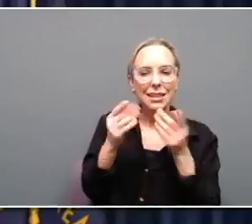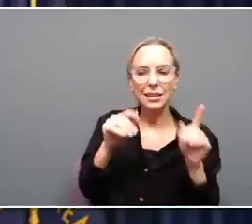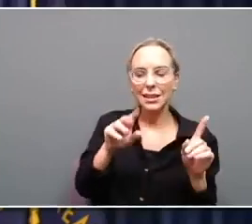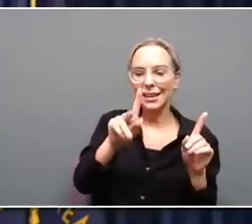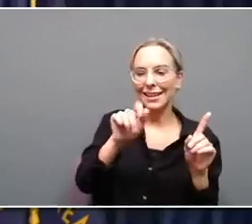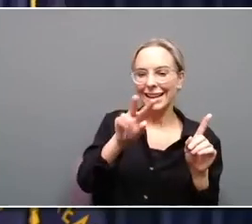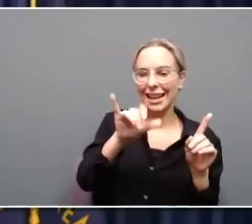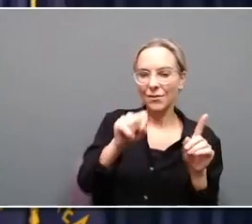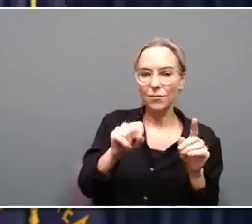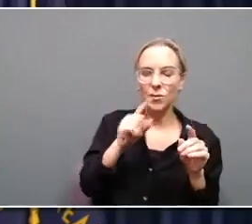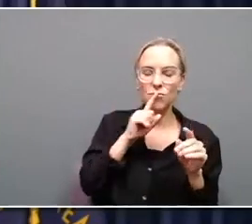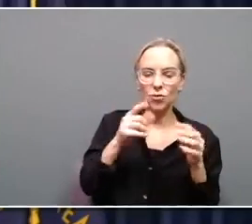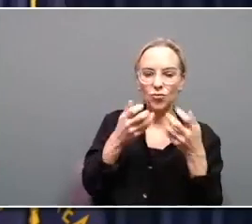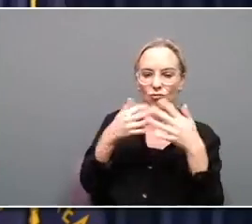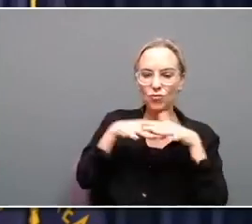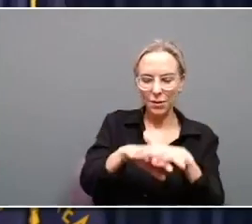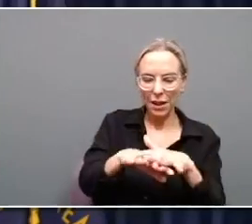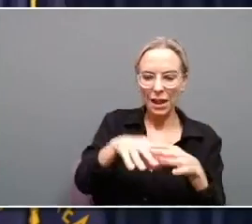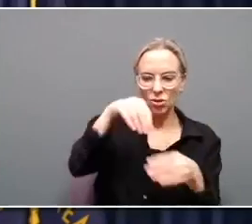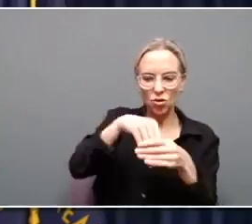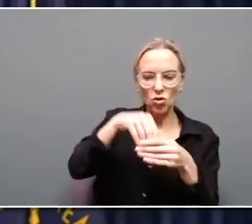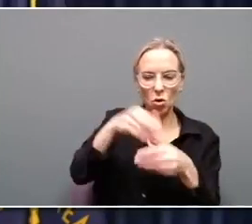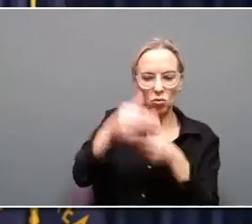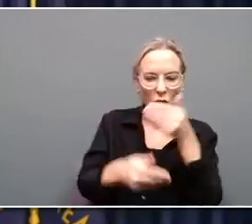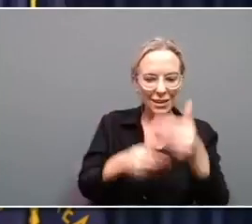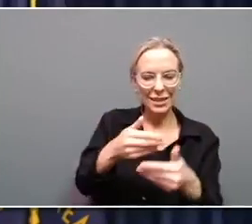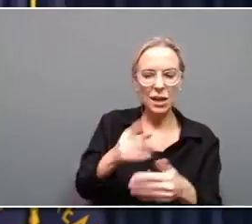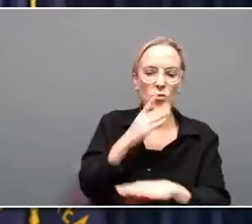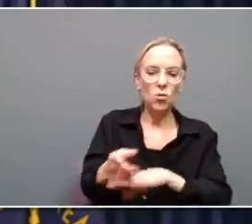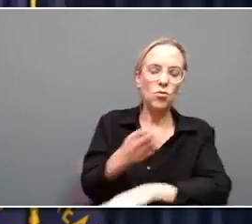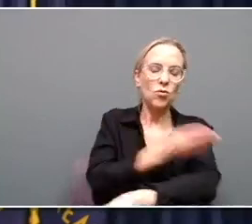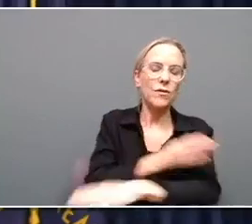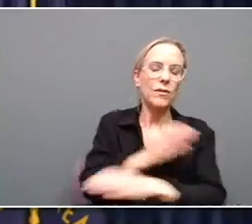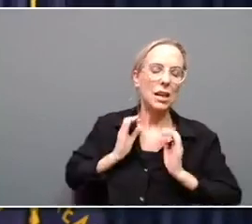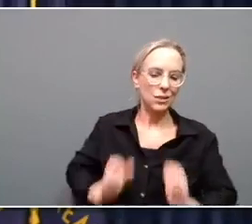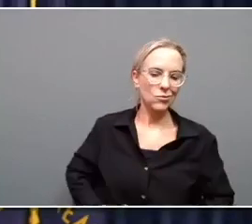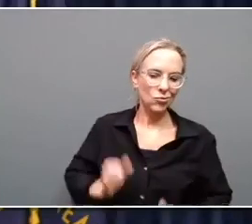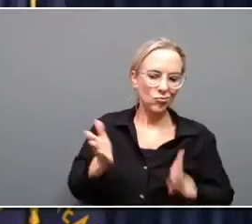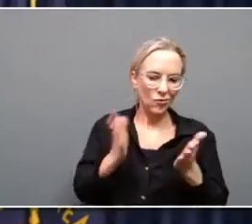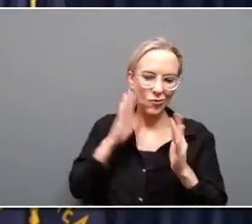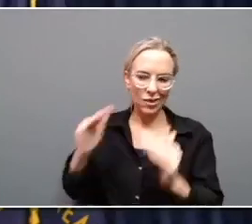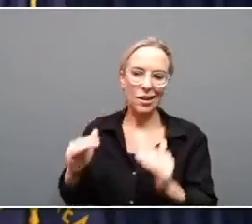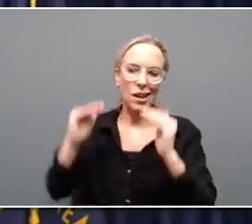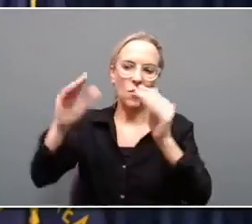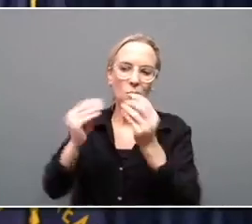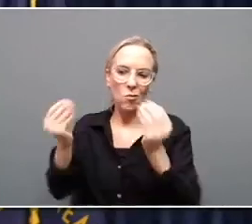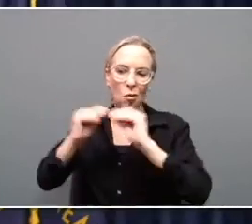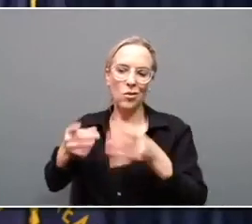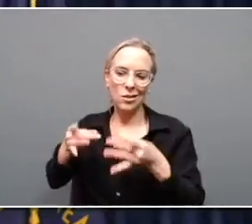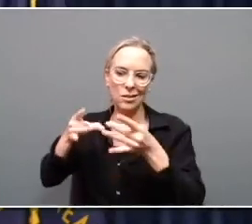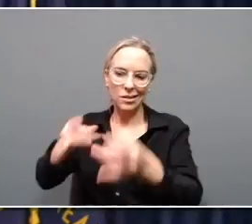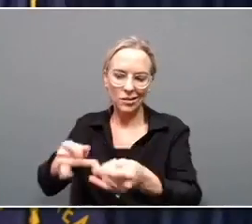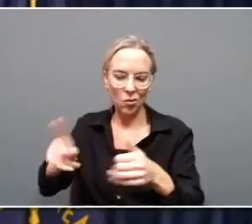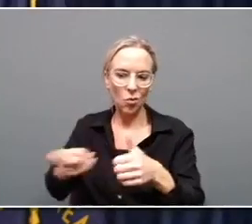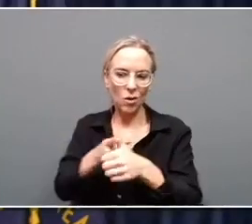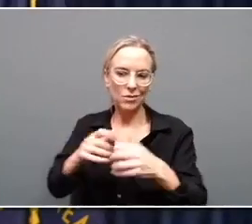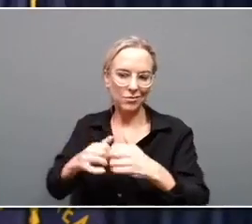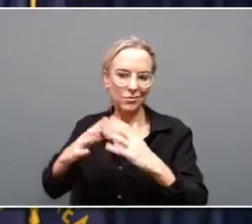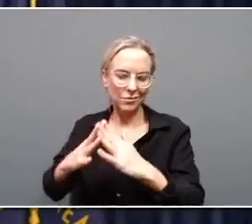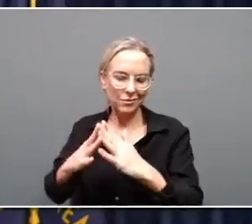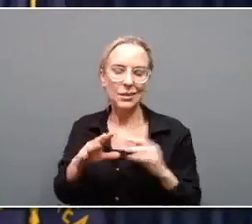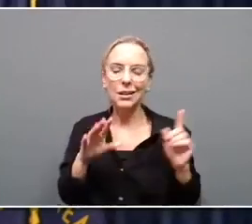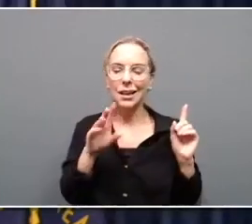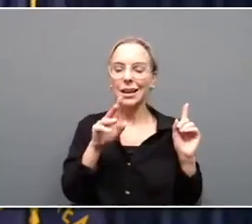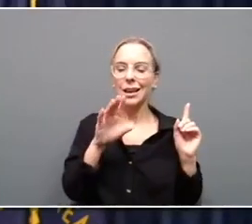internal process. It's going to improve customer service and enhance overall efficiency once fully implemented. County clerks use the system